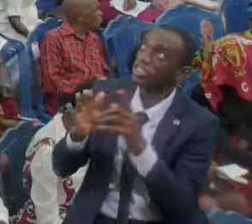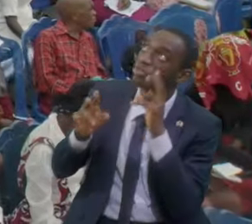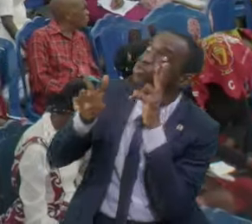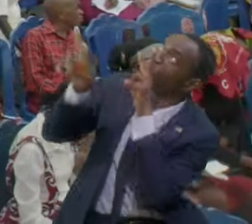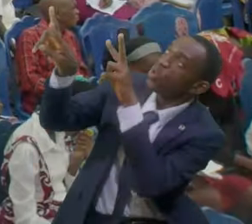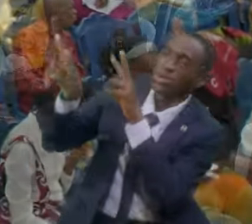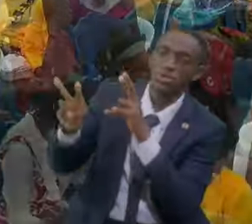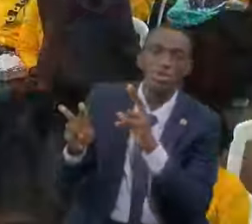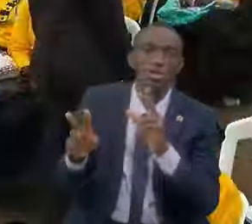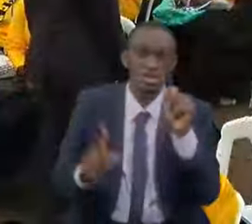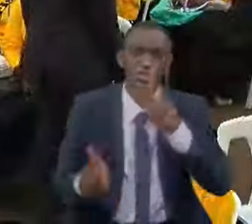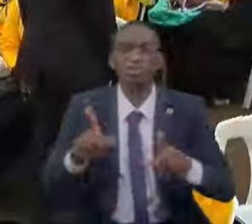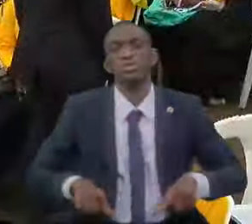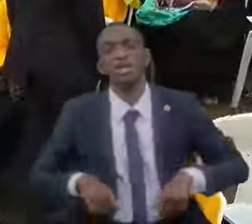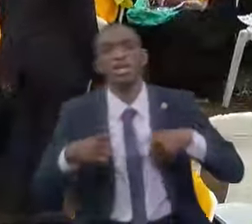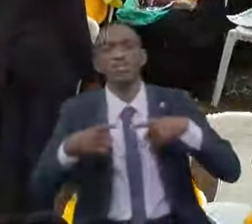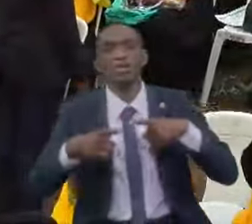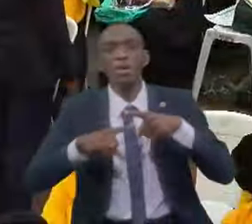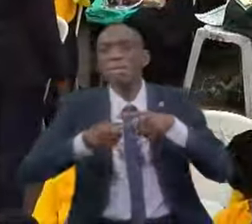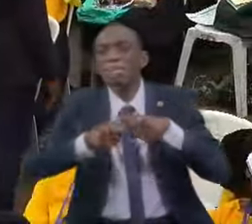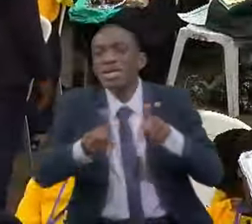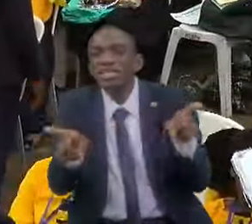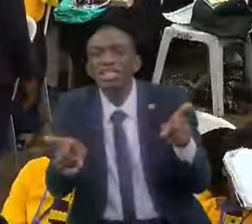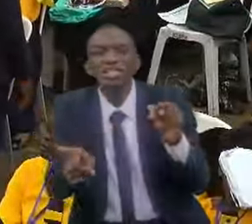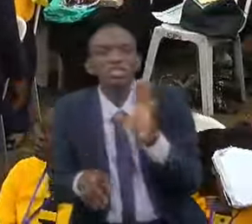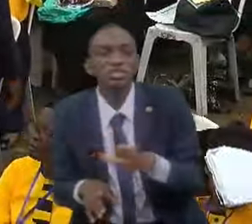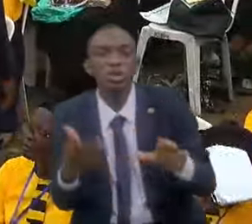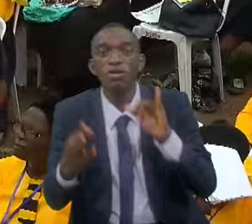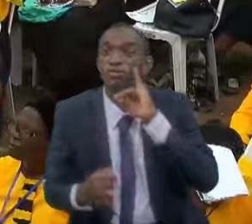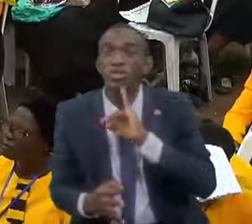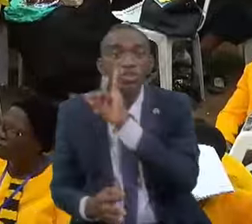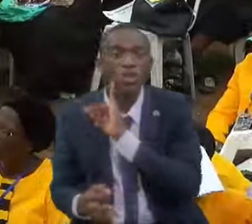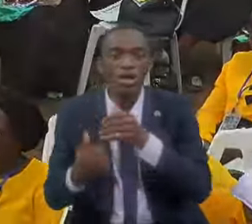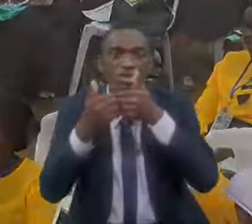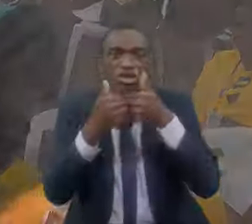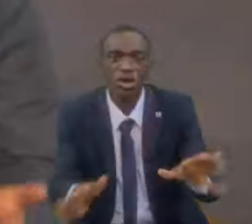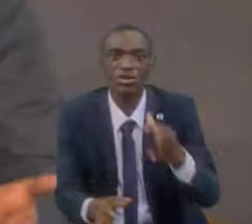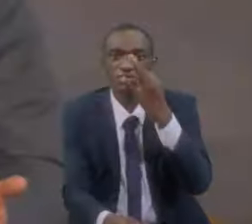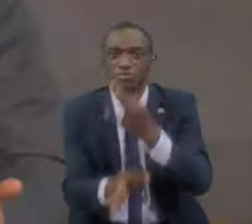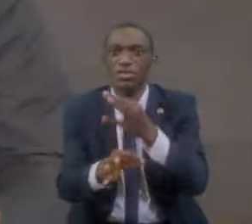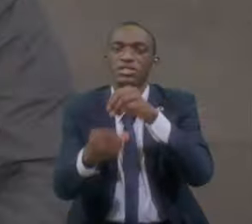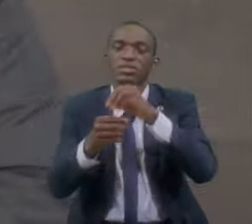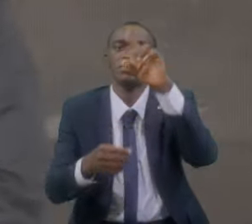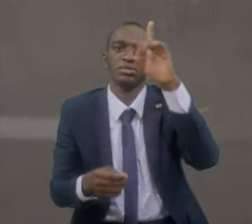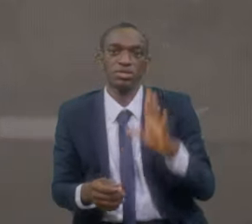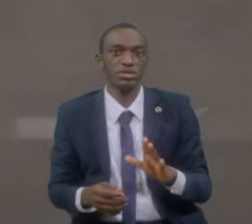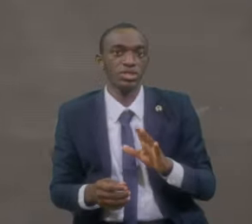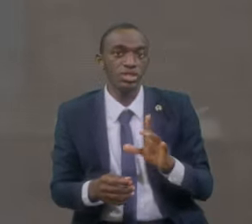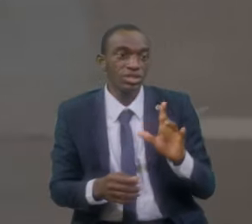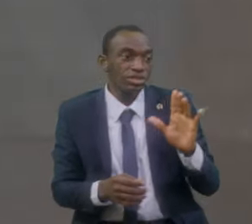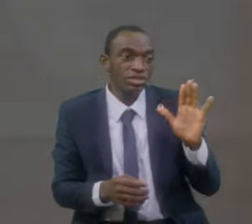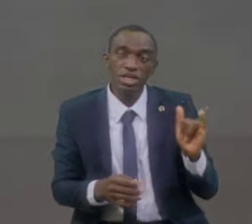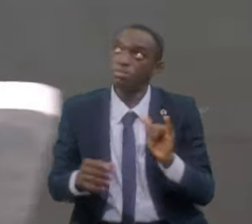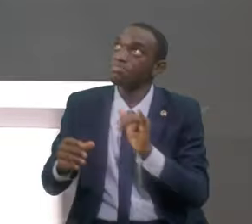Israel lost their faith in God, and it took the brazen serpent